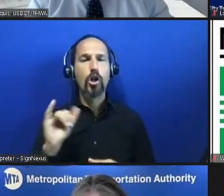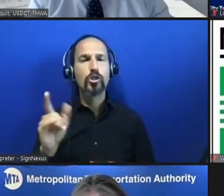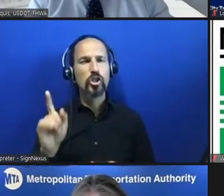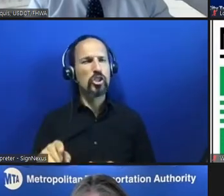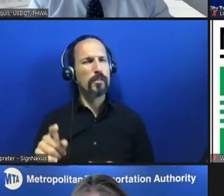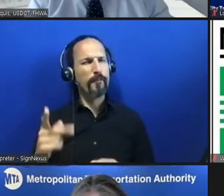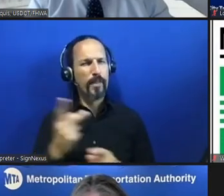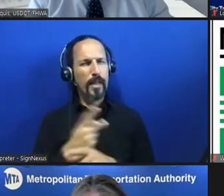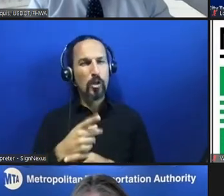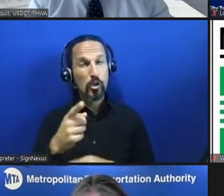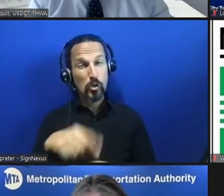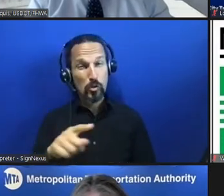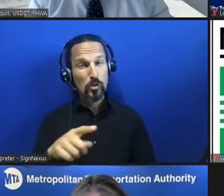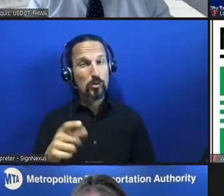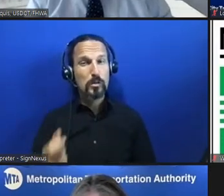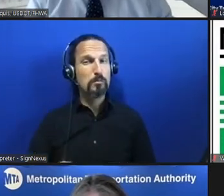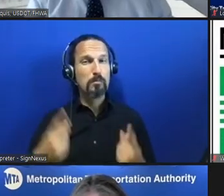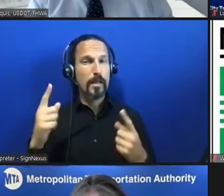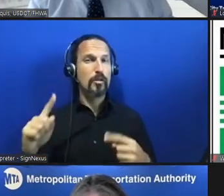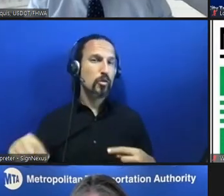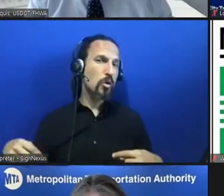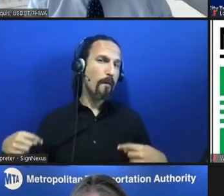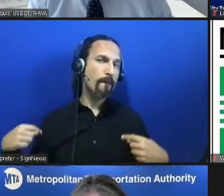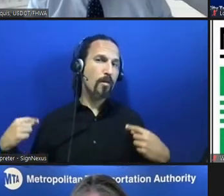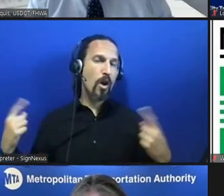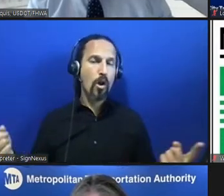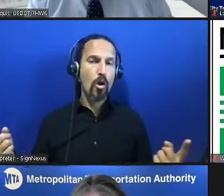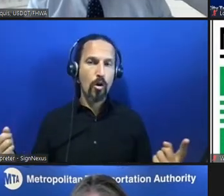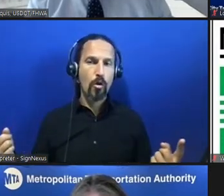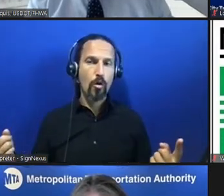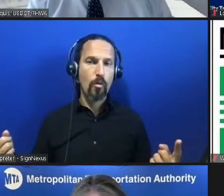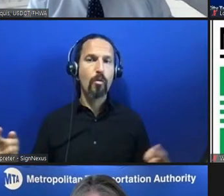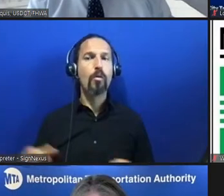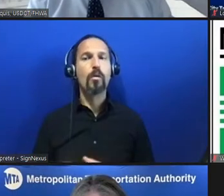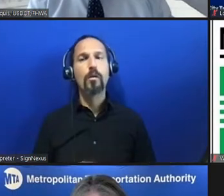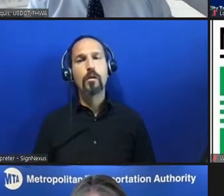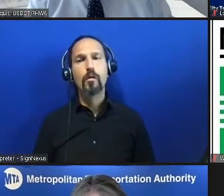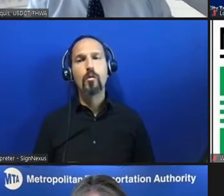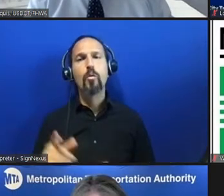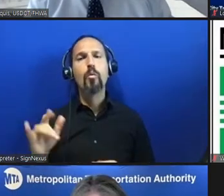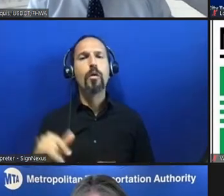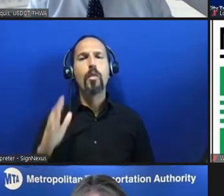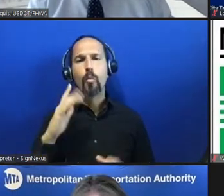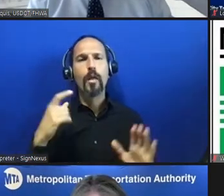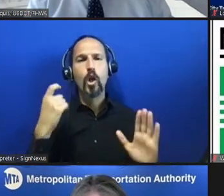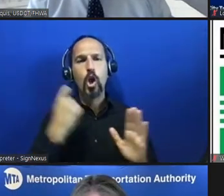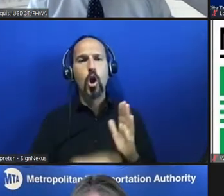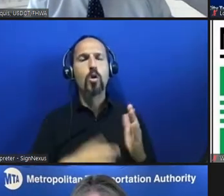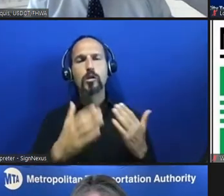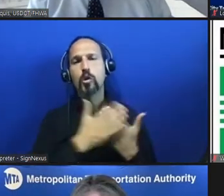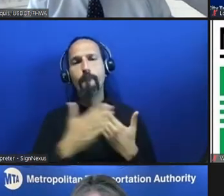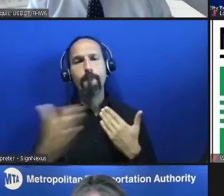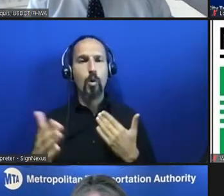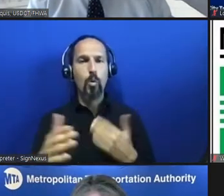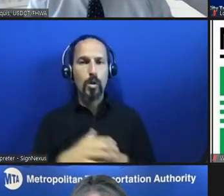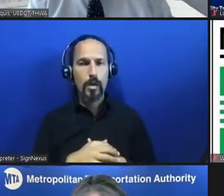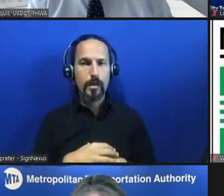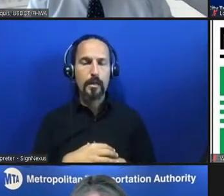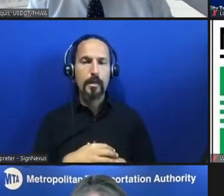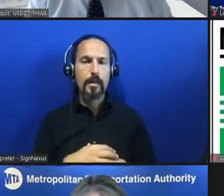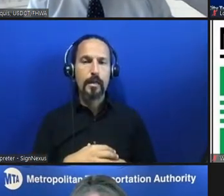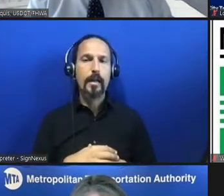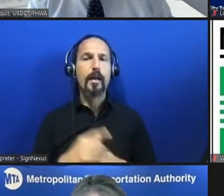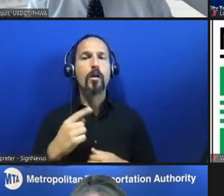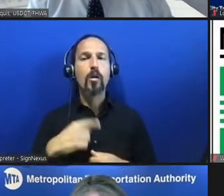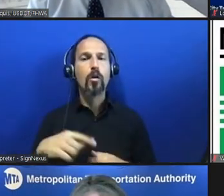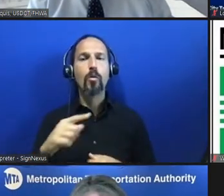what have you spent so far and well will it what is this going to cost going forward now